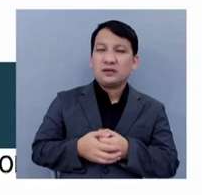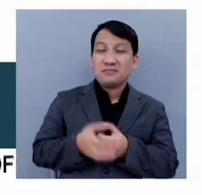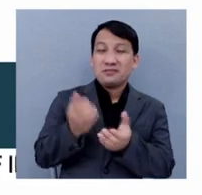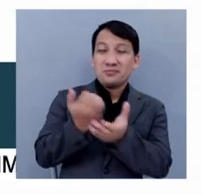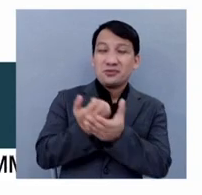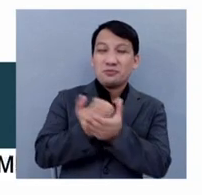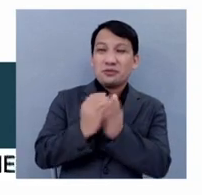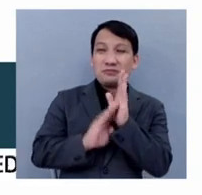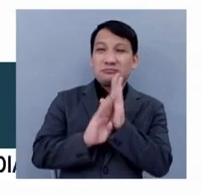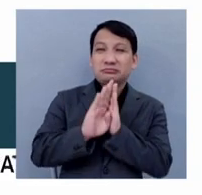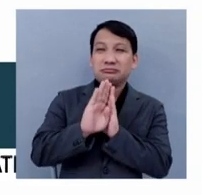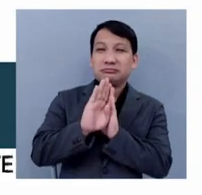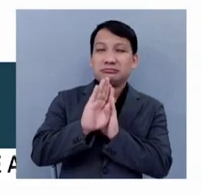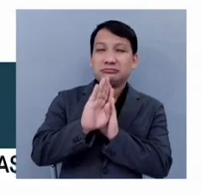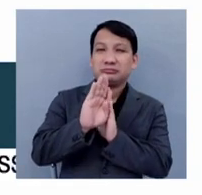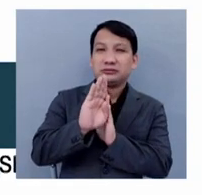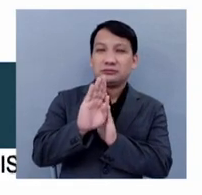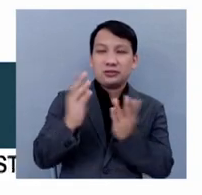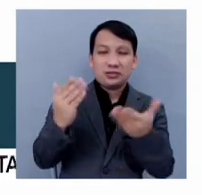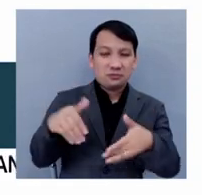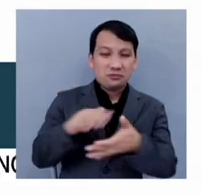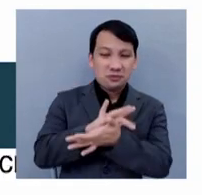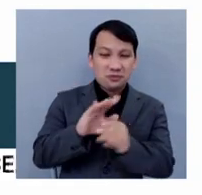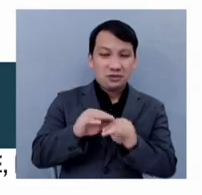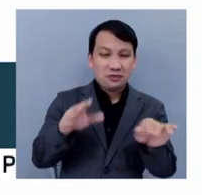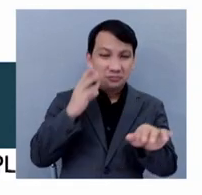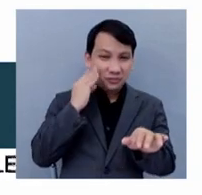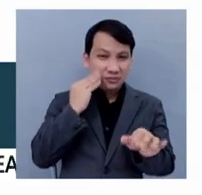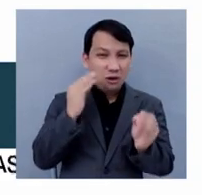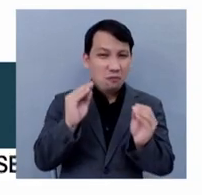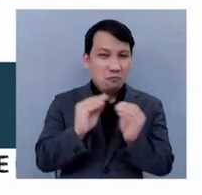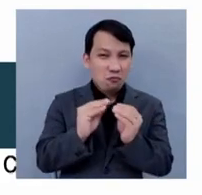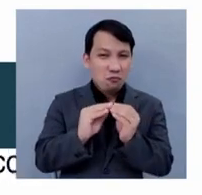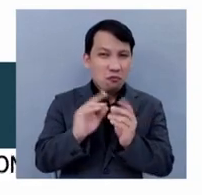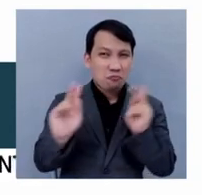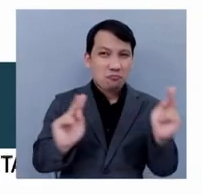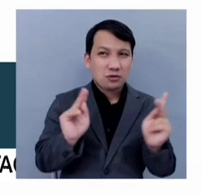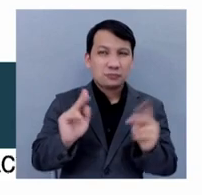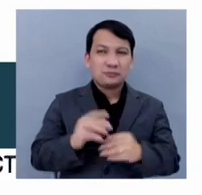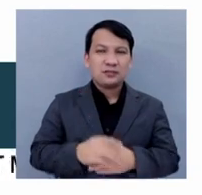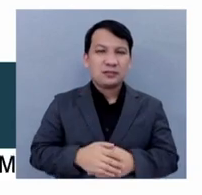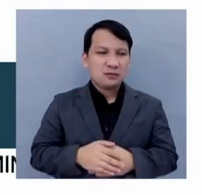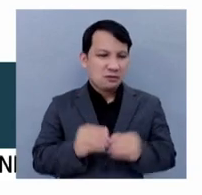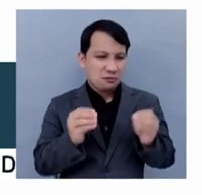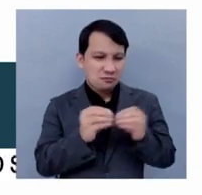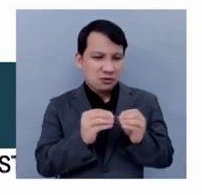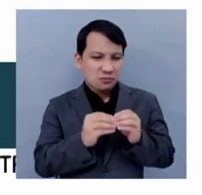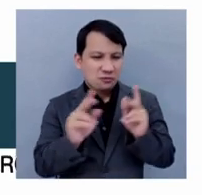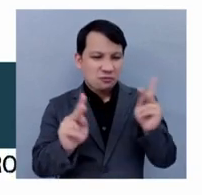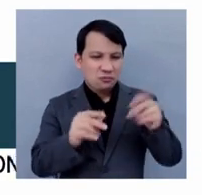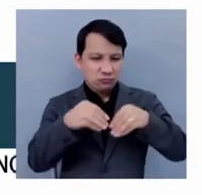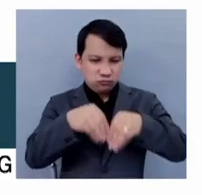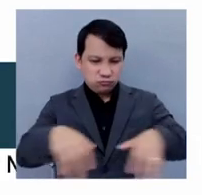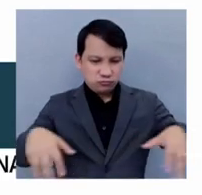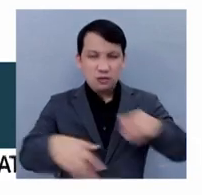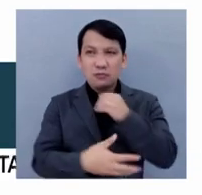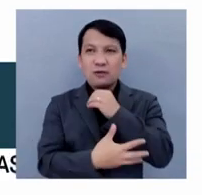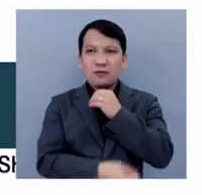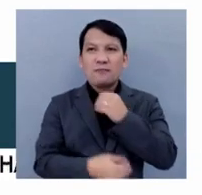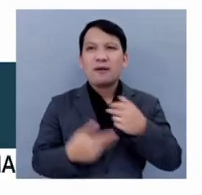recovery remains to be a pipe dream, while more and more people just really fell below the poverty line because of this